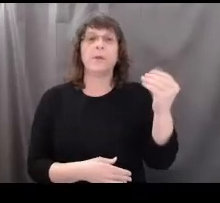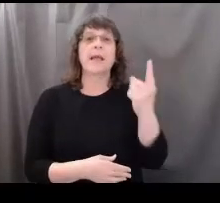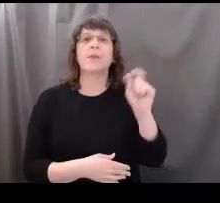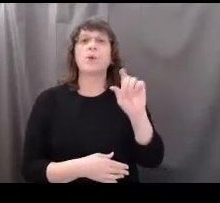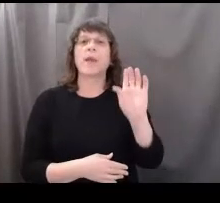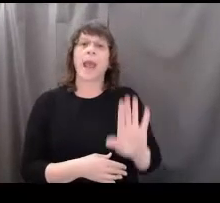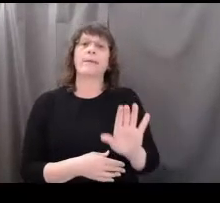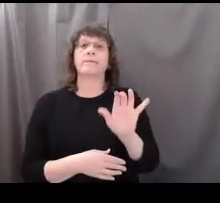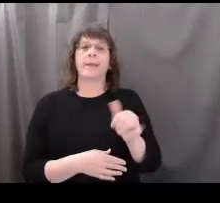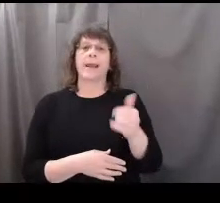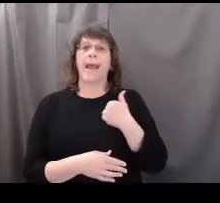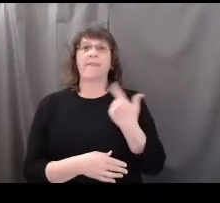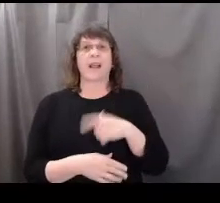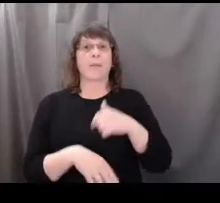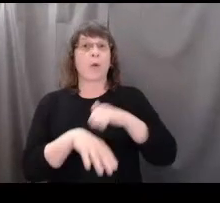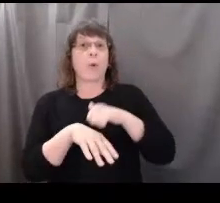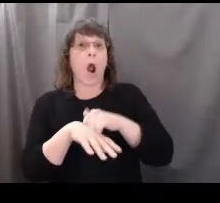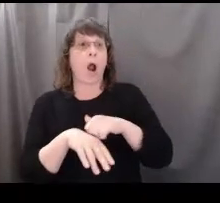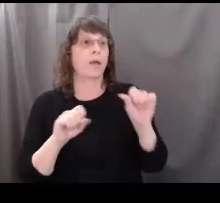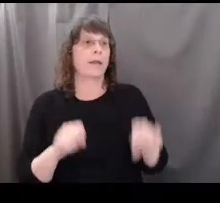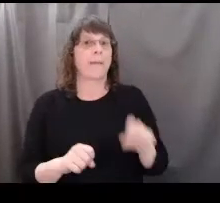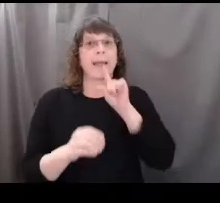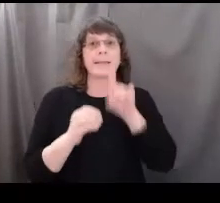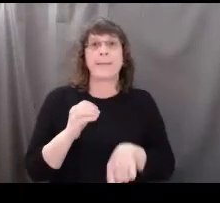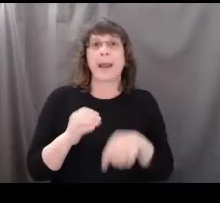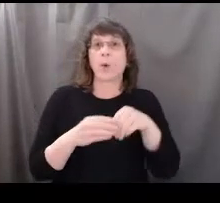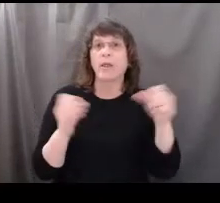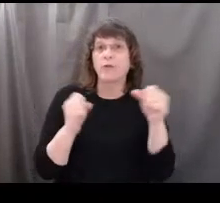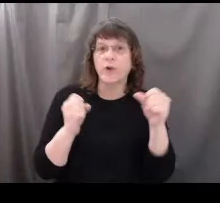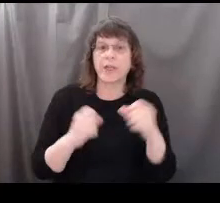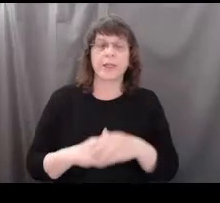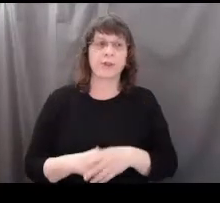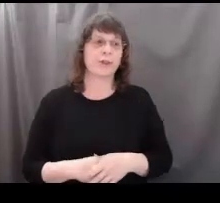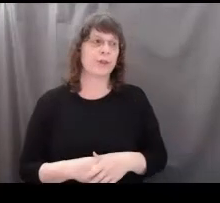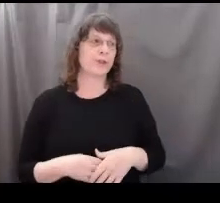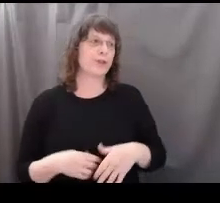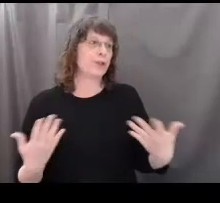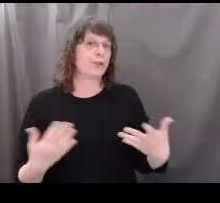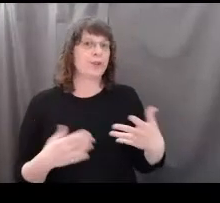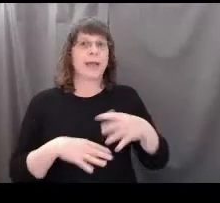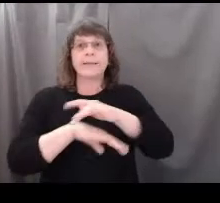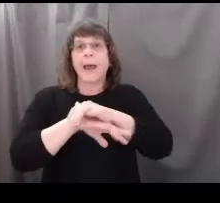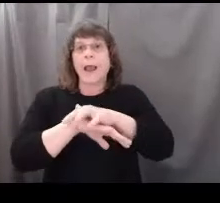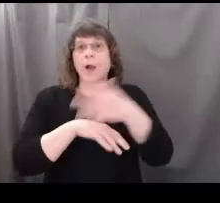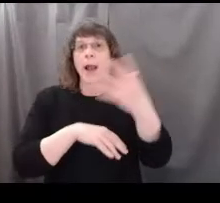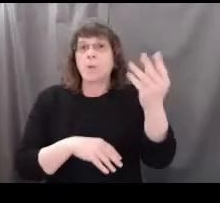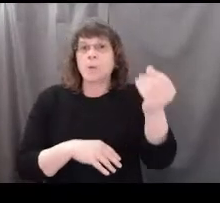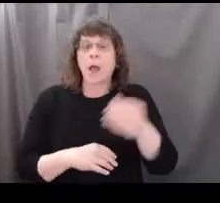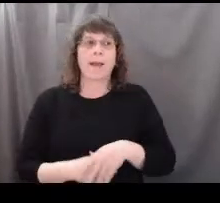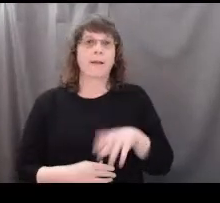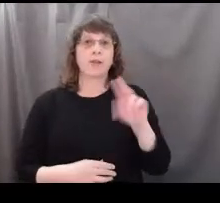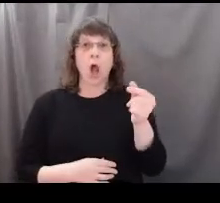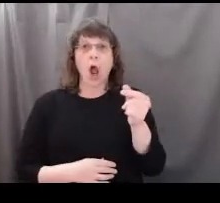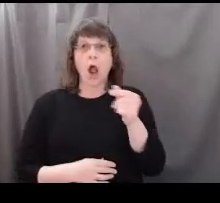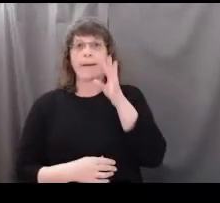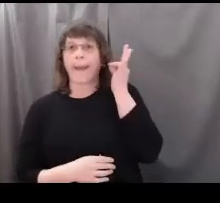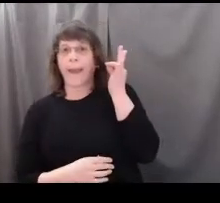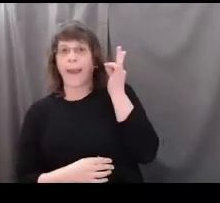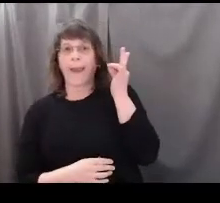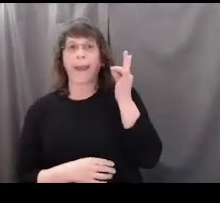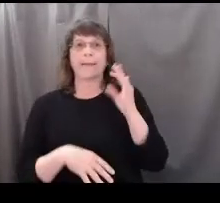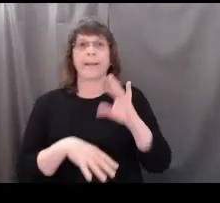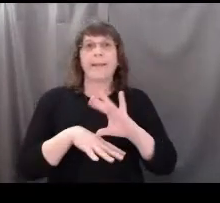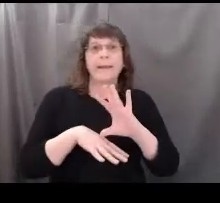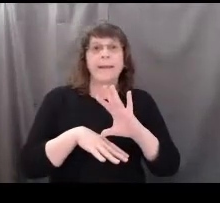with. So that can be a rock, that can be the tomato in your fridge, a spider outside, your dog, your cat, a